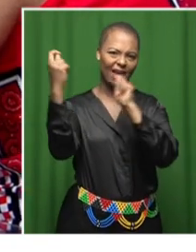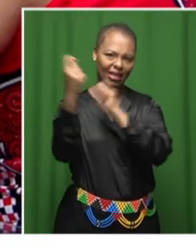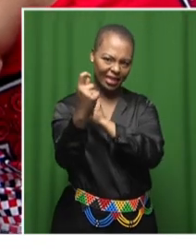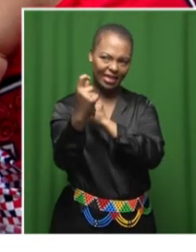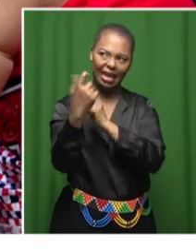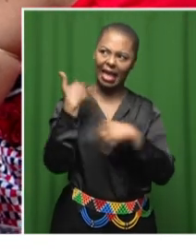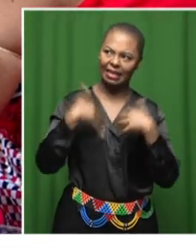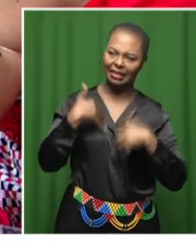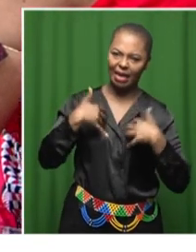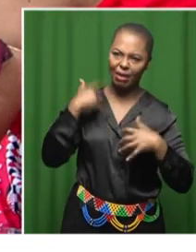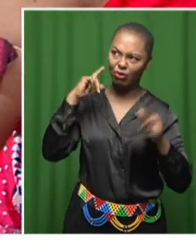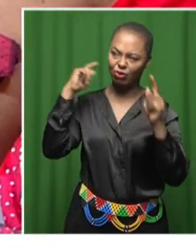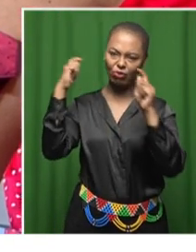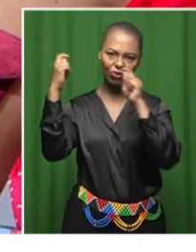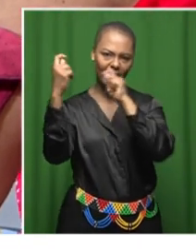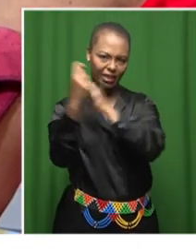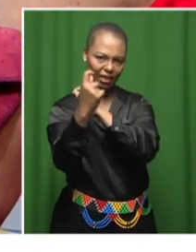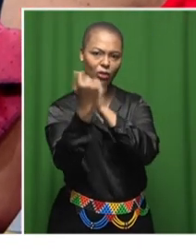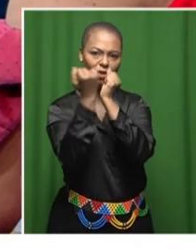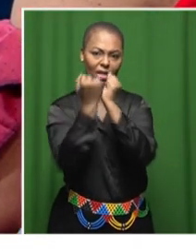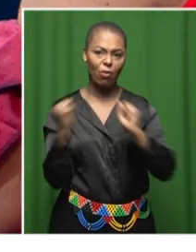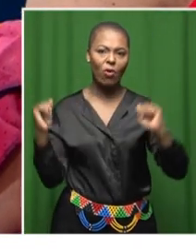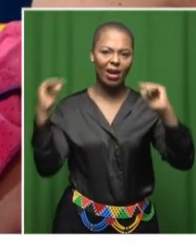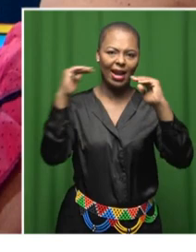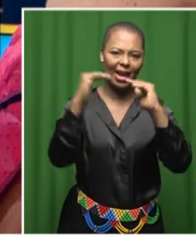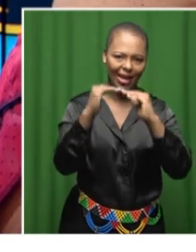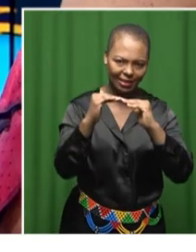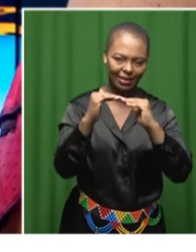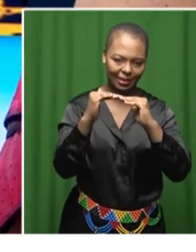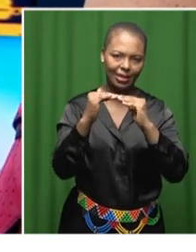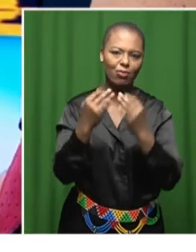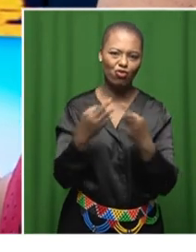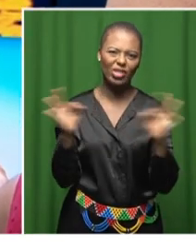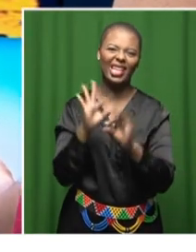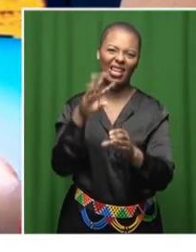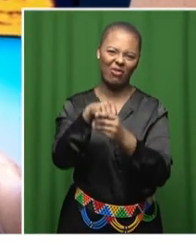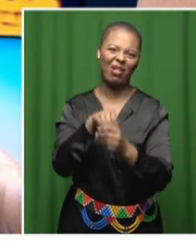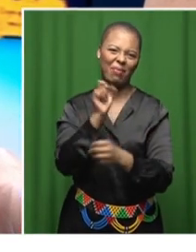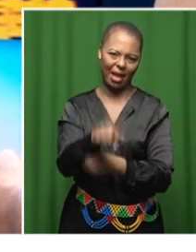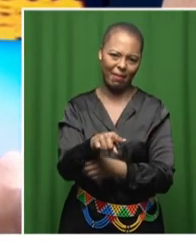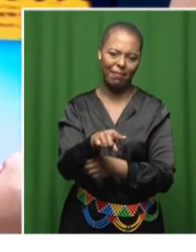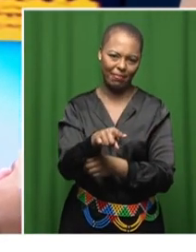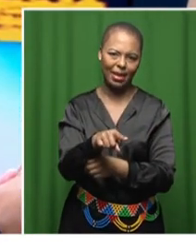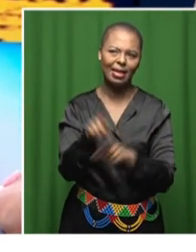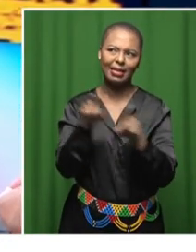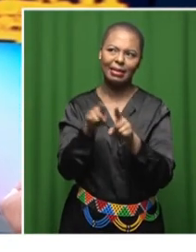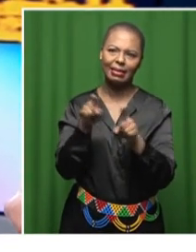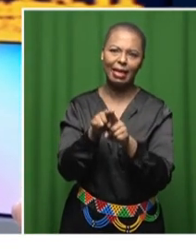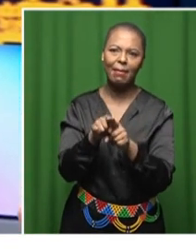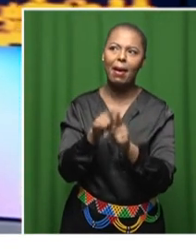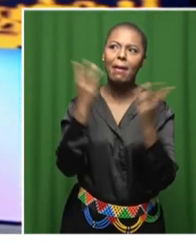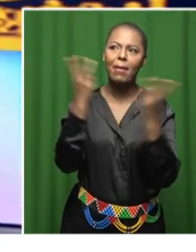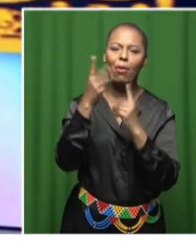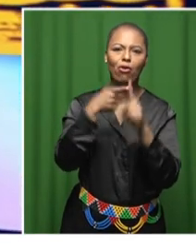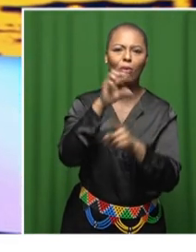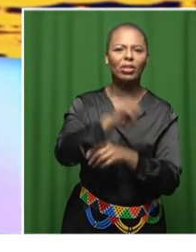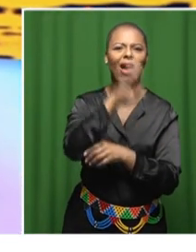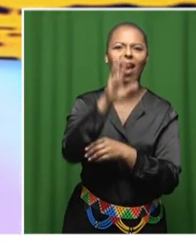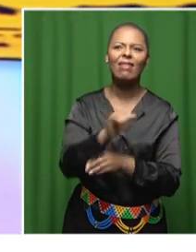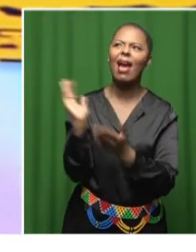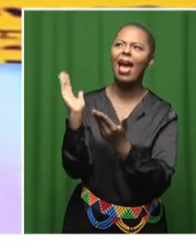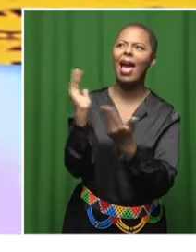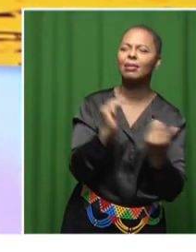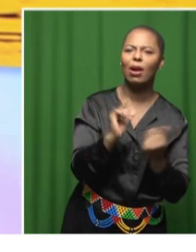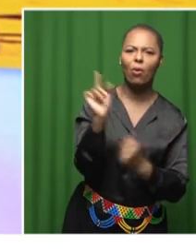excitement, the transition into the democracy, yes. and what the expectations of South Africans was at the time. We were